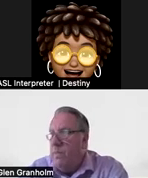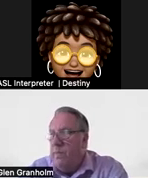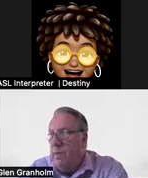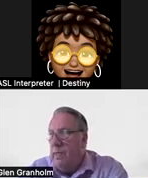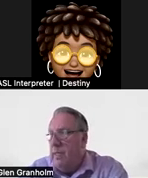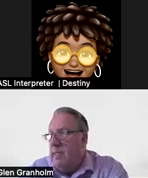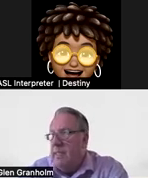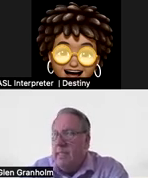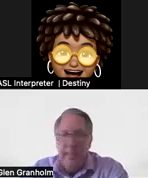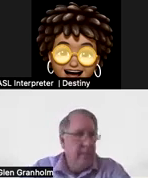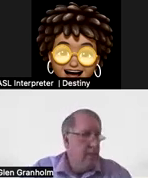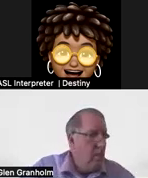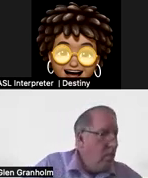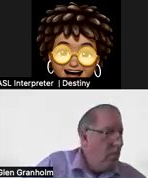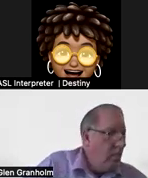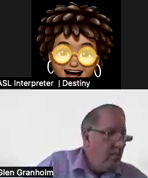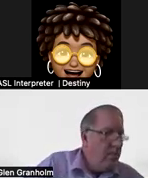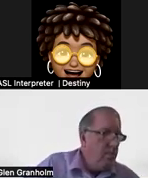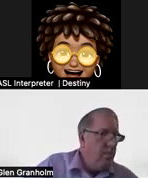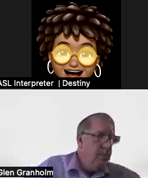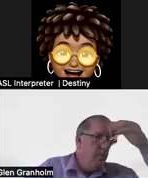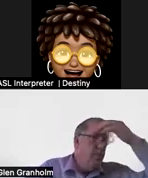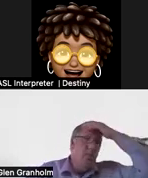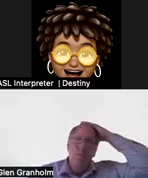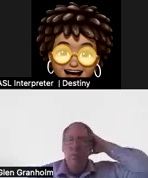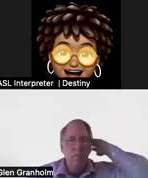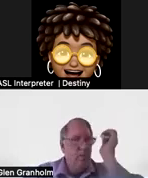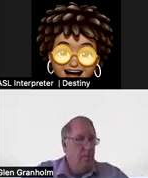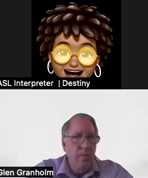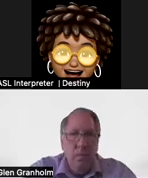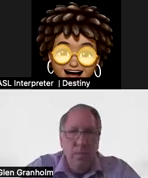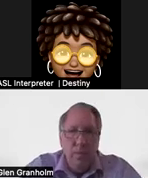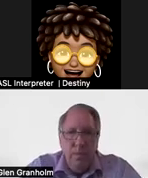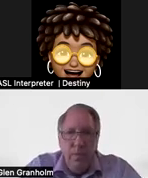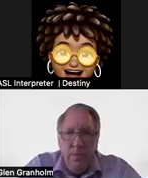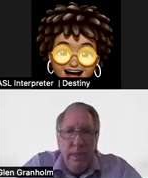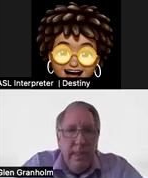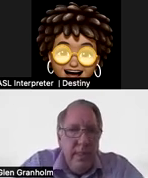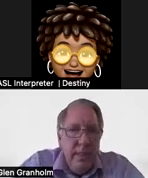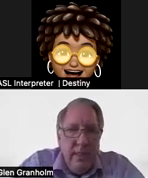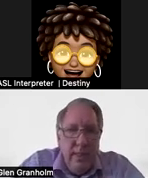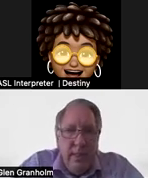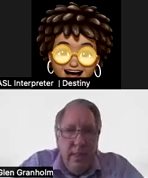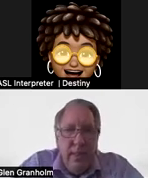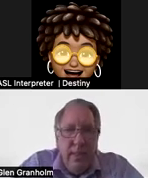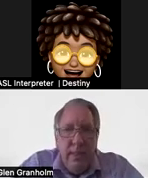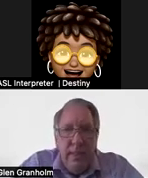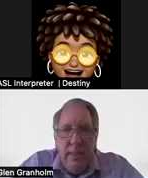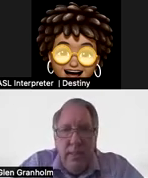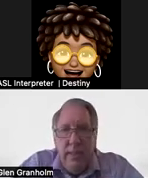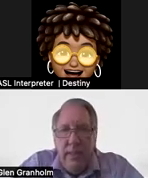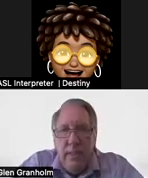TV stand. So what we have here is our furniture safety straps. Now, like Glenn said before, there are many other